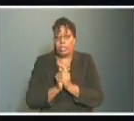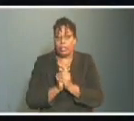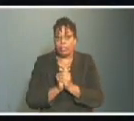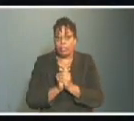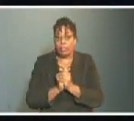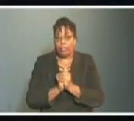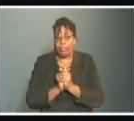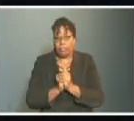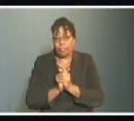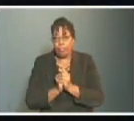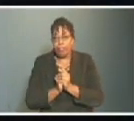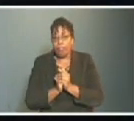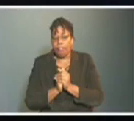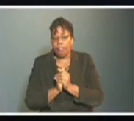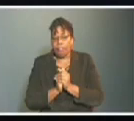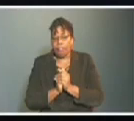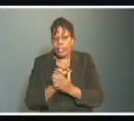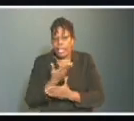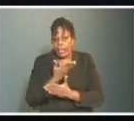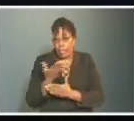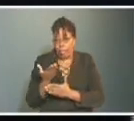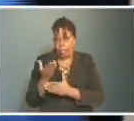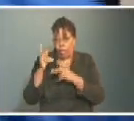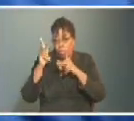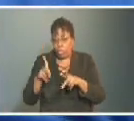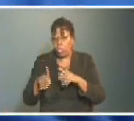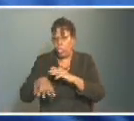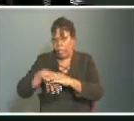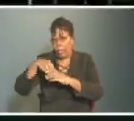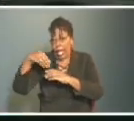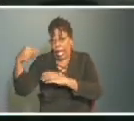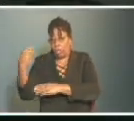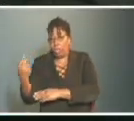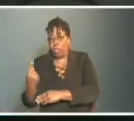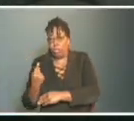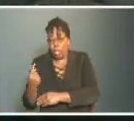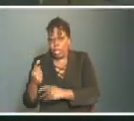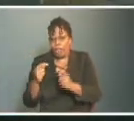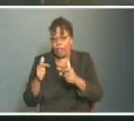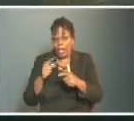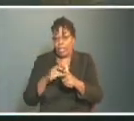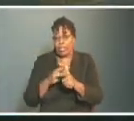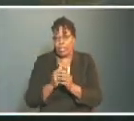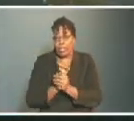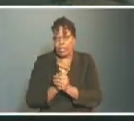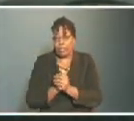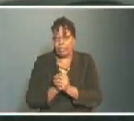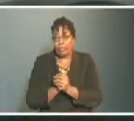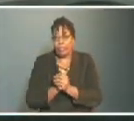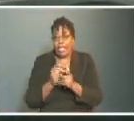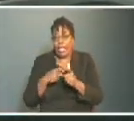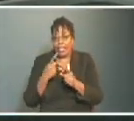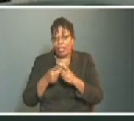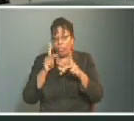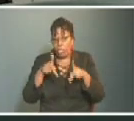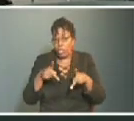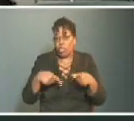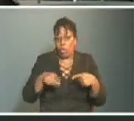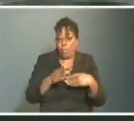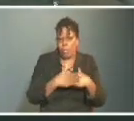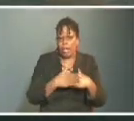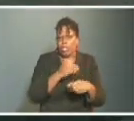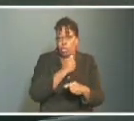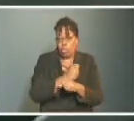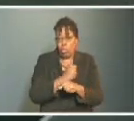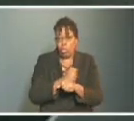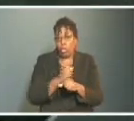There is a push. If people can come out of isolation faster, that will help for persons to get back to work so